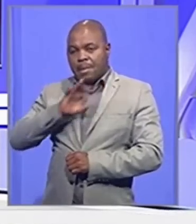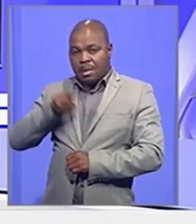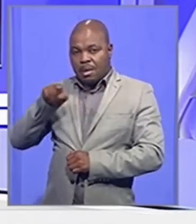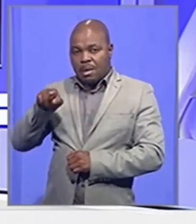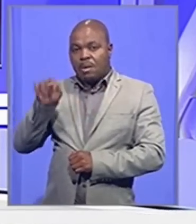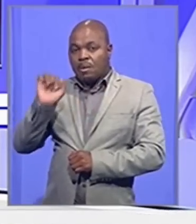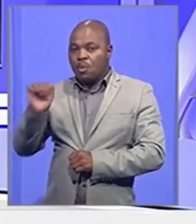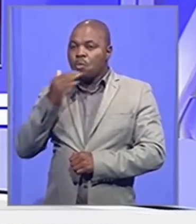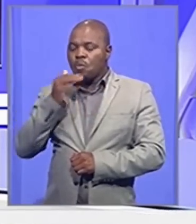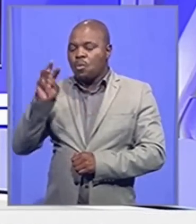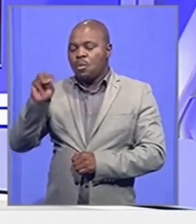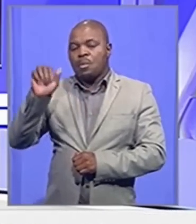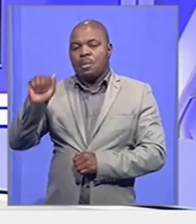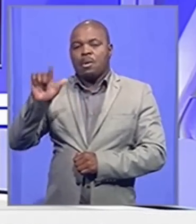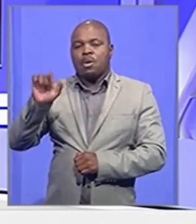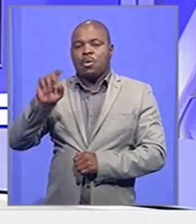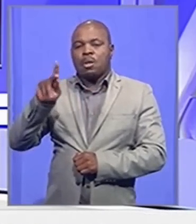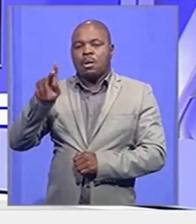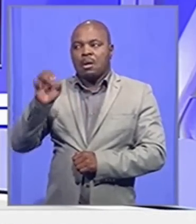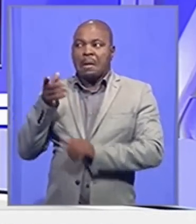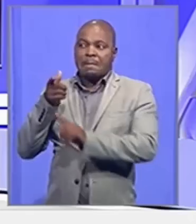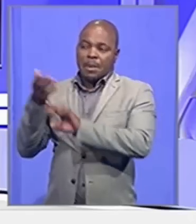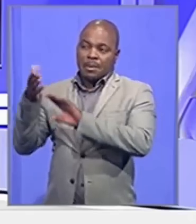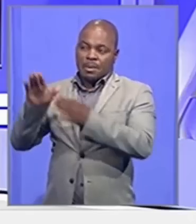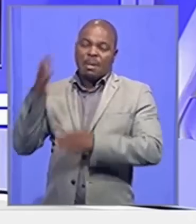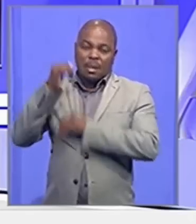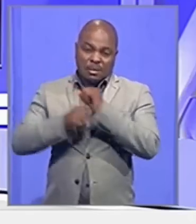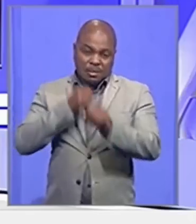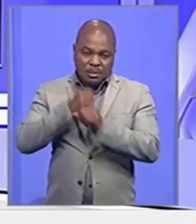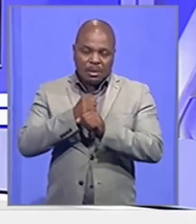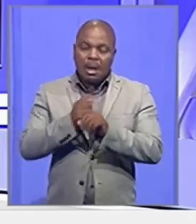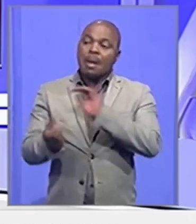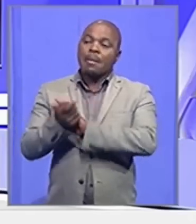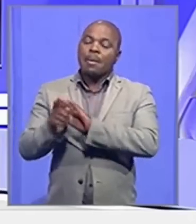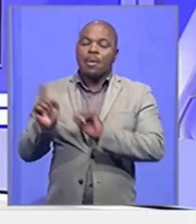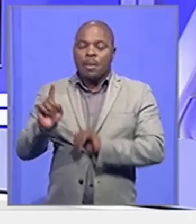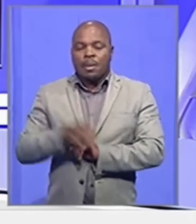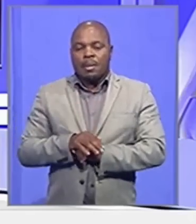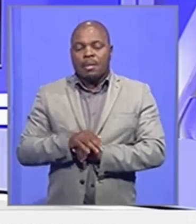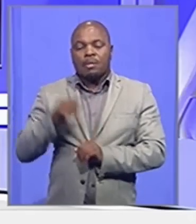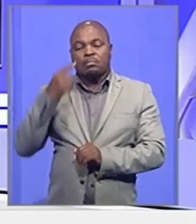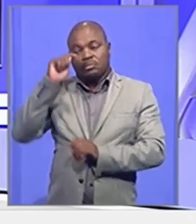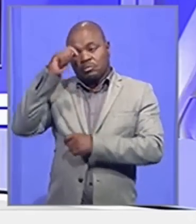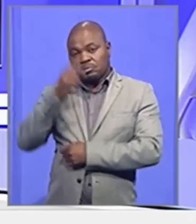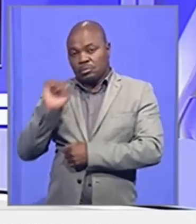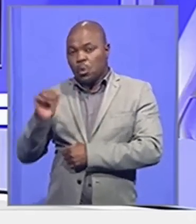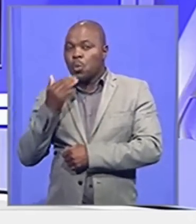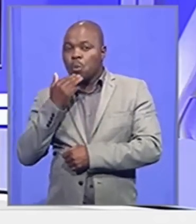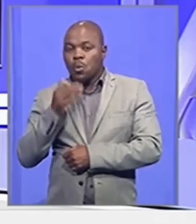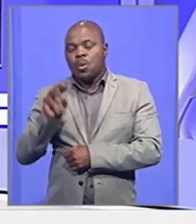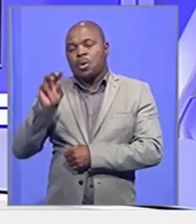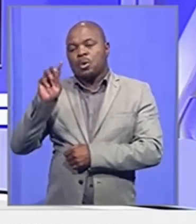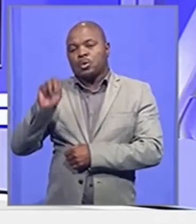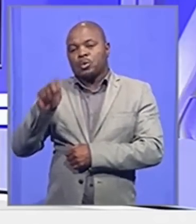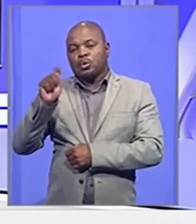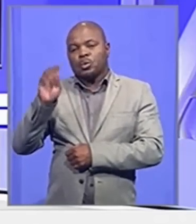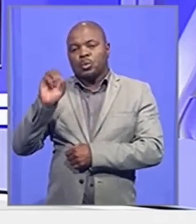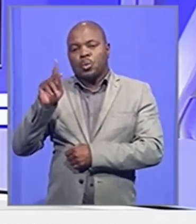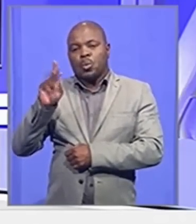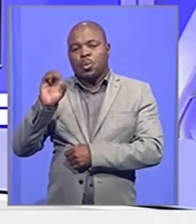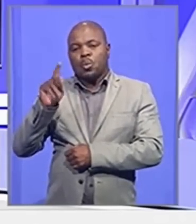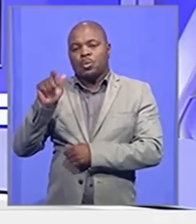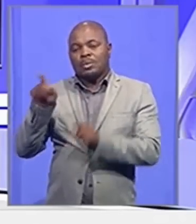Moses Maluleke a neng a bolawa ka jone ngwaga o fetileng. Morwae Maluleke e Bontokoto Maluleke le ene go baditswe